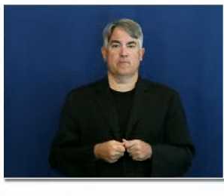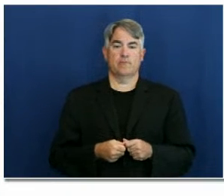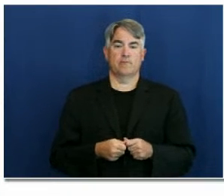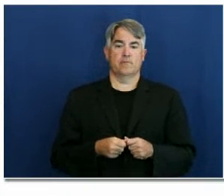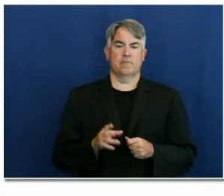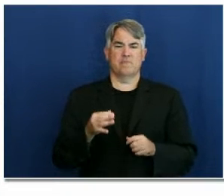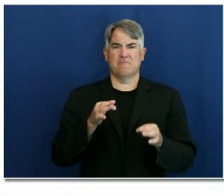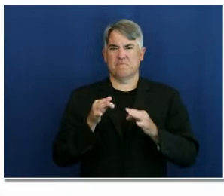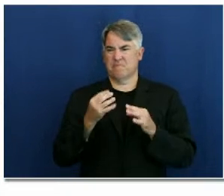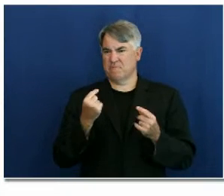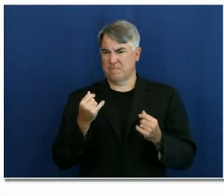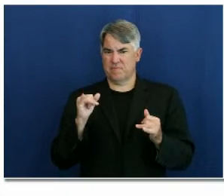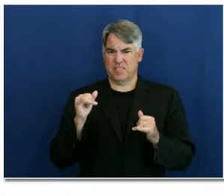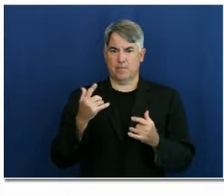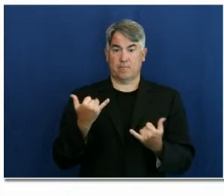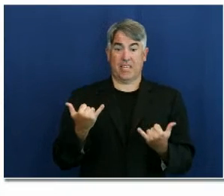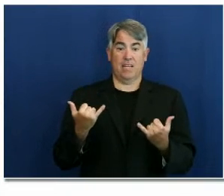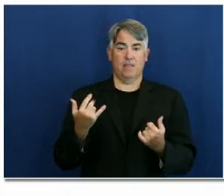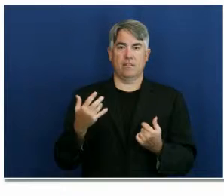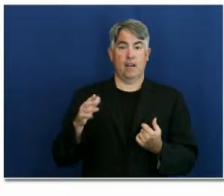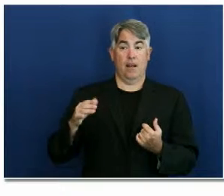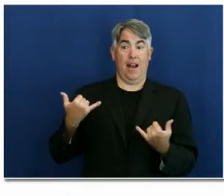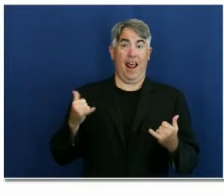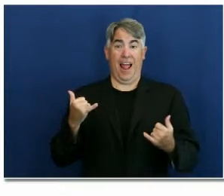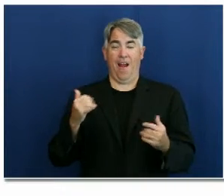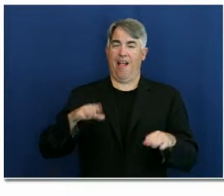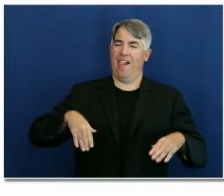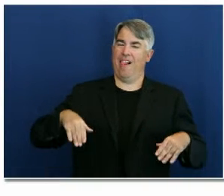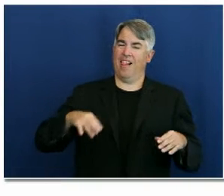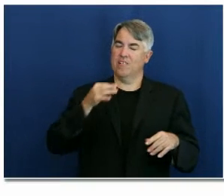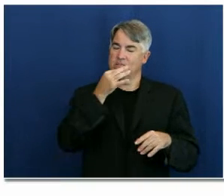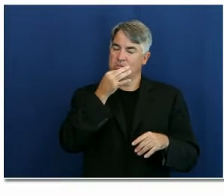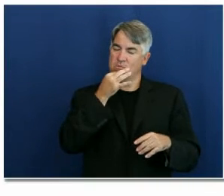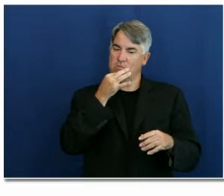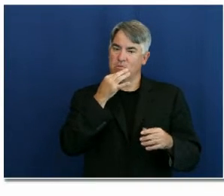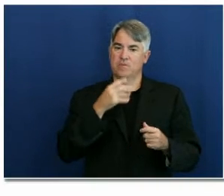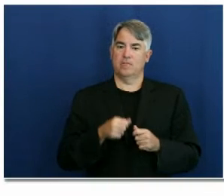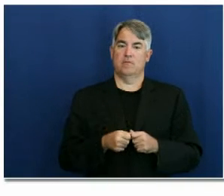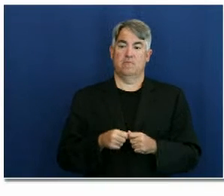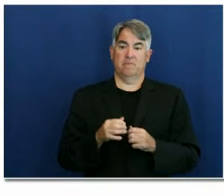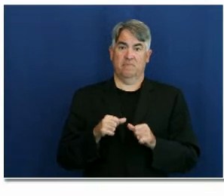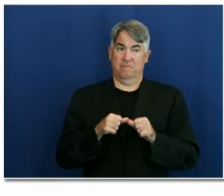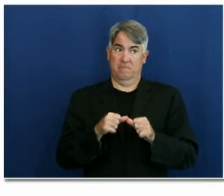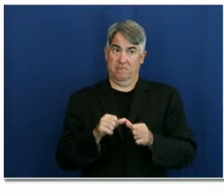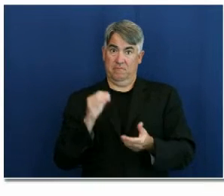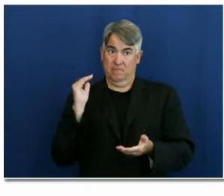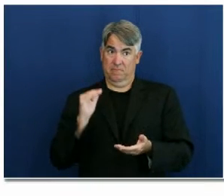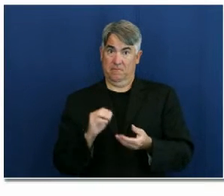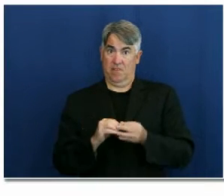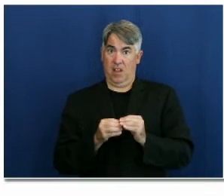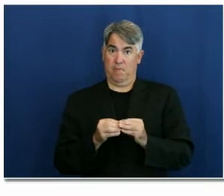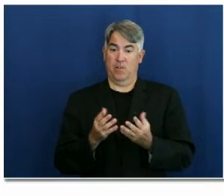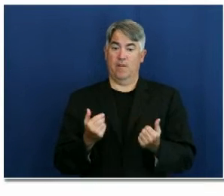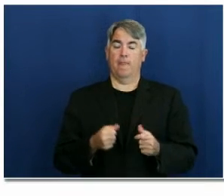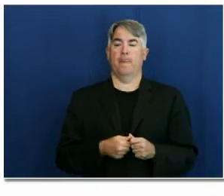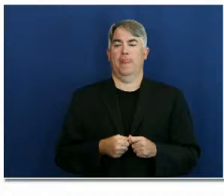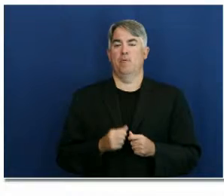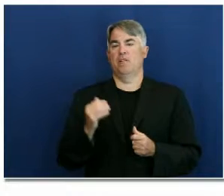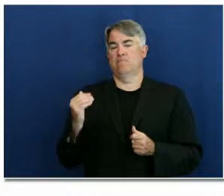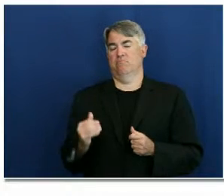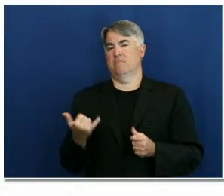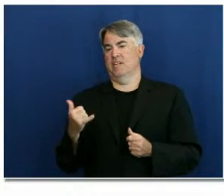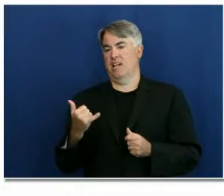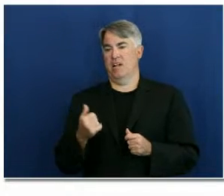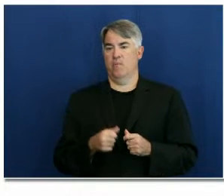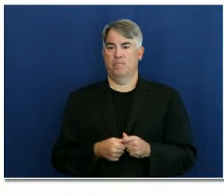note, it has not happened yet. We will know next Tuesday. We will share that. It would go into effect next Wednesday. But if we do descend into the yellow tier on the next